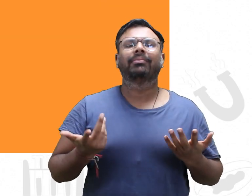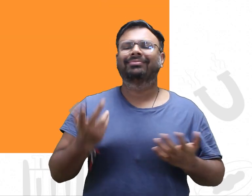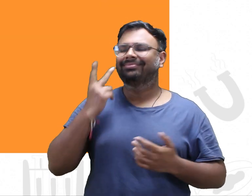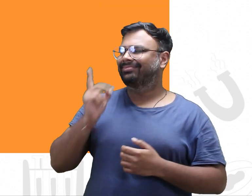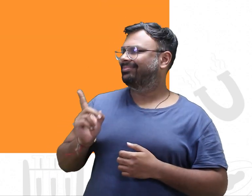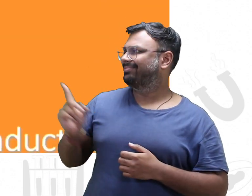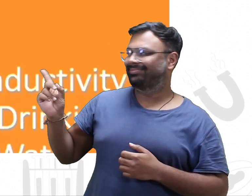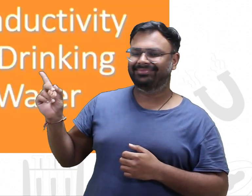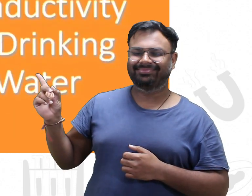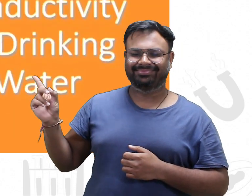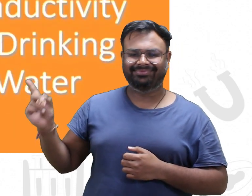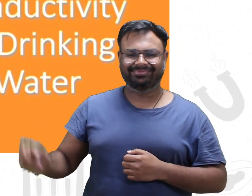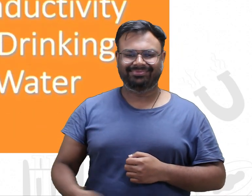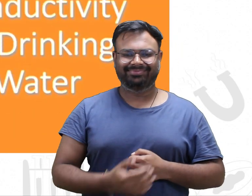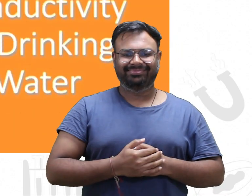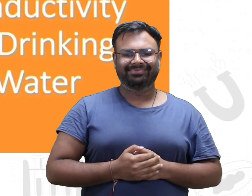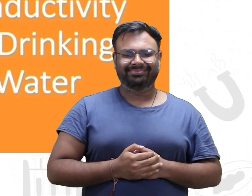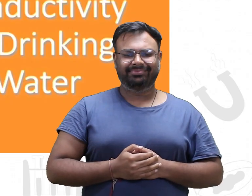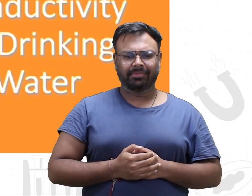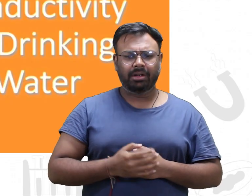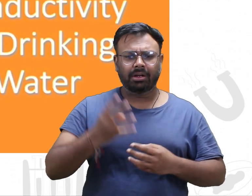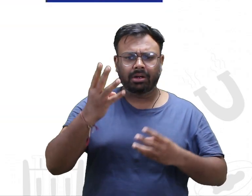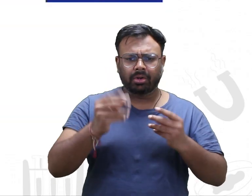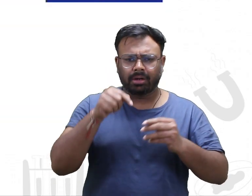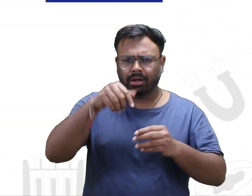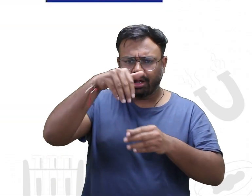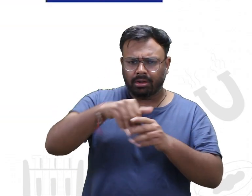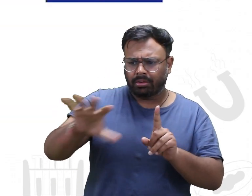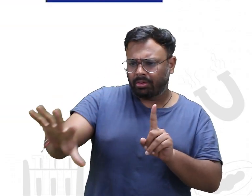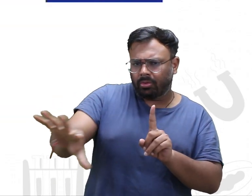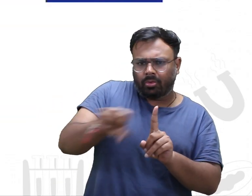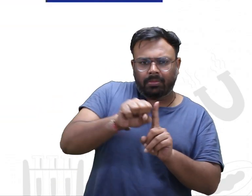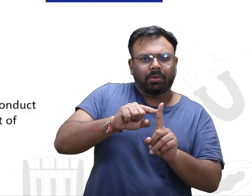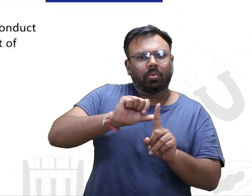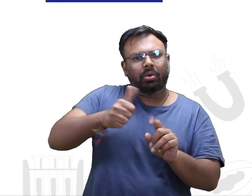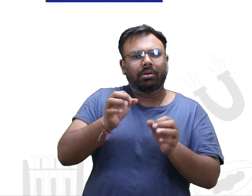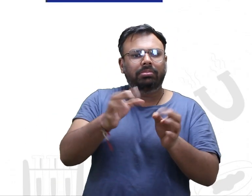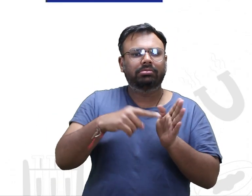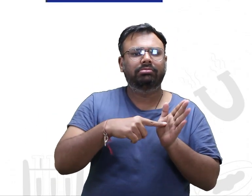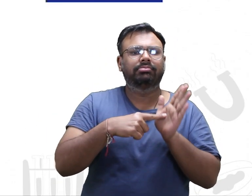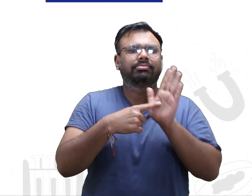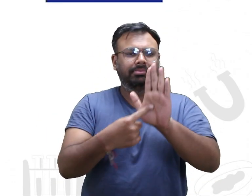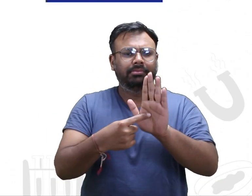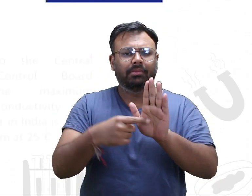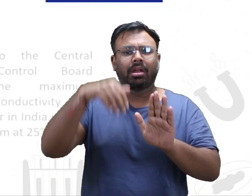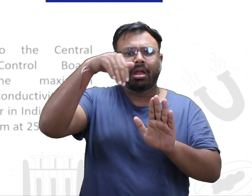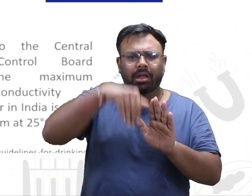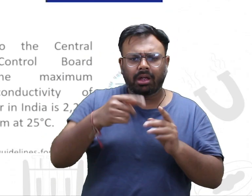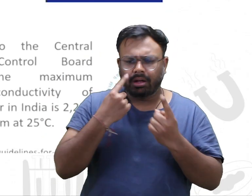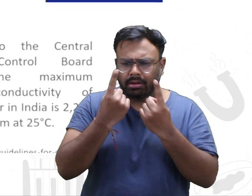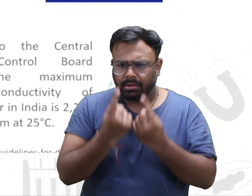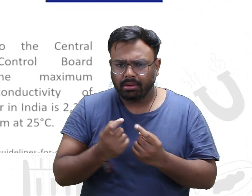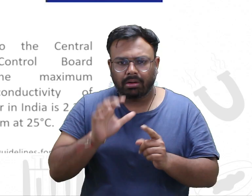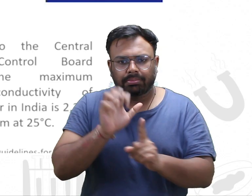we will move to conductivity of drinking water. Conductivity measures the water's ability to conduct